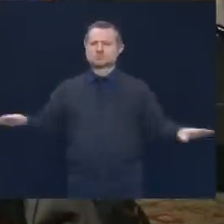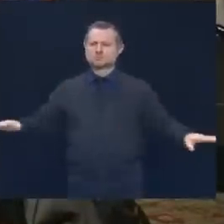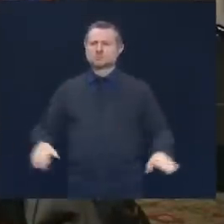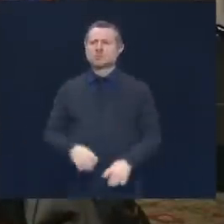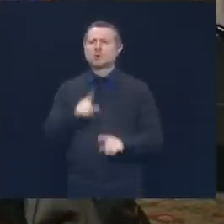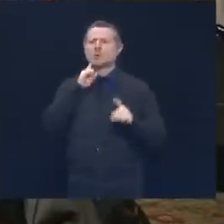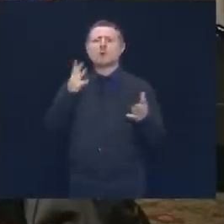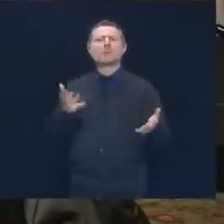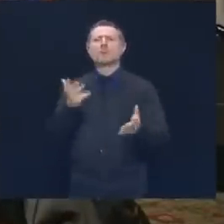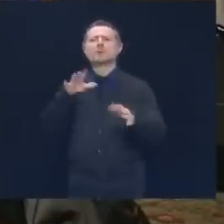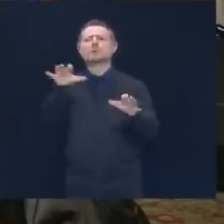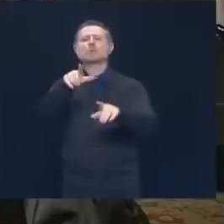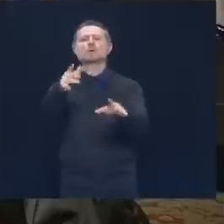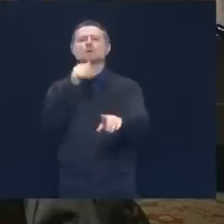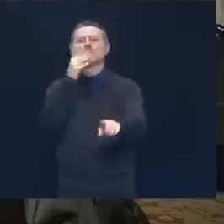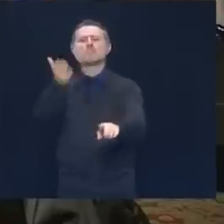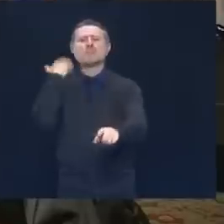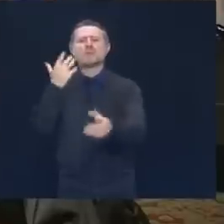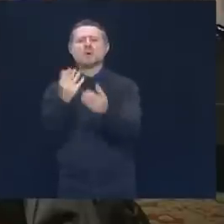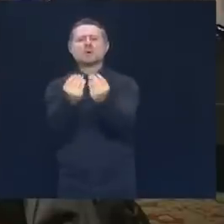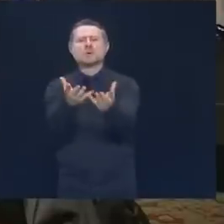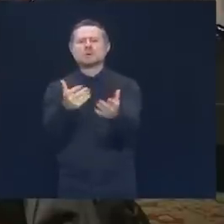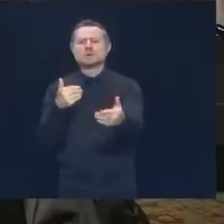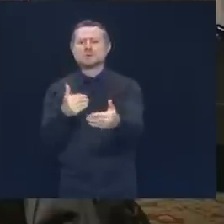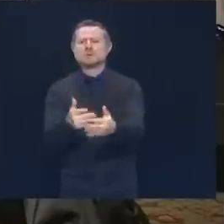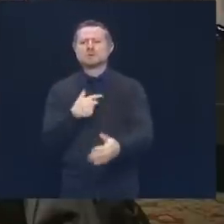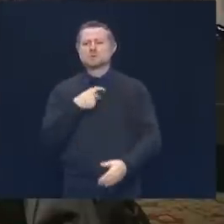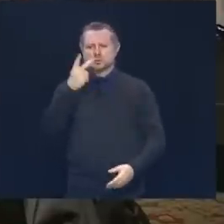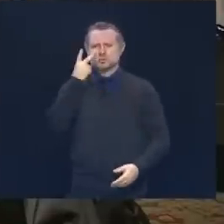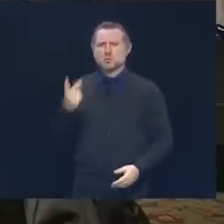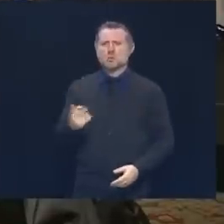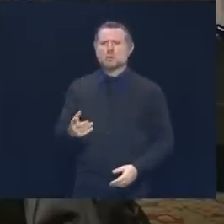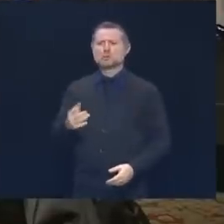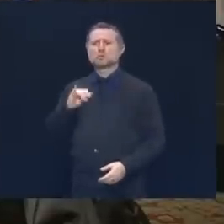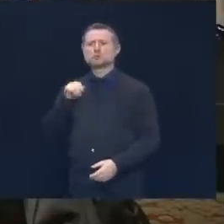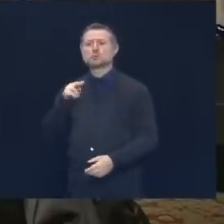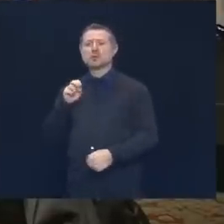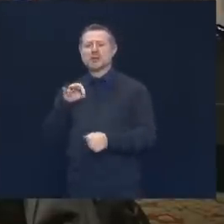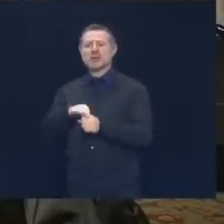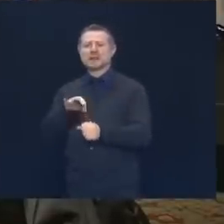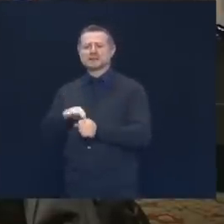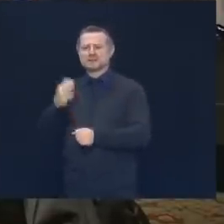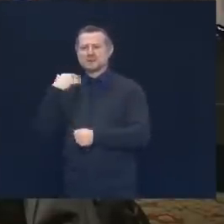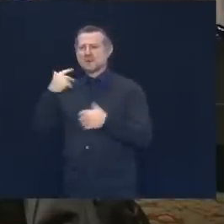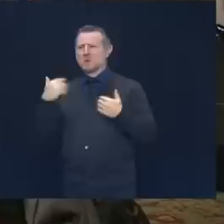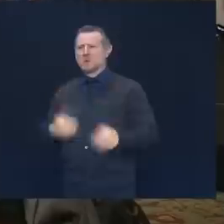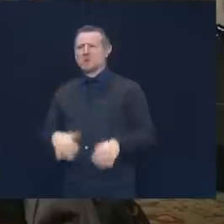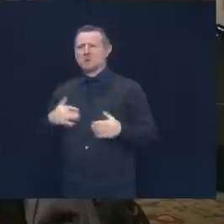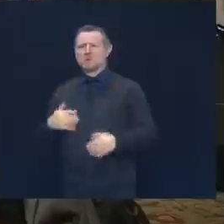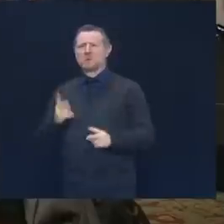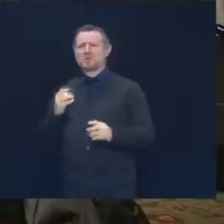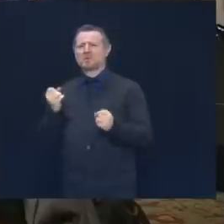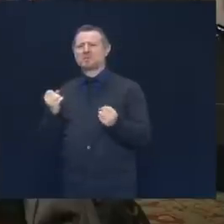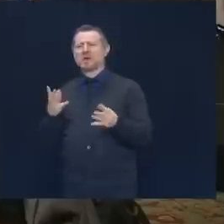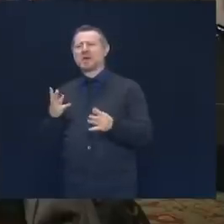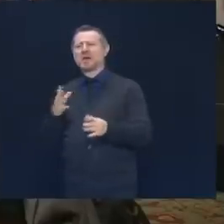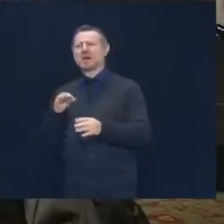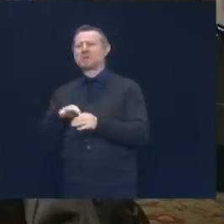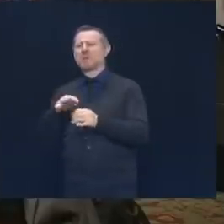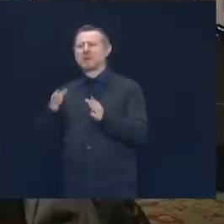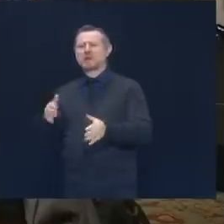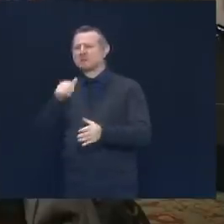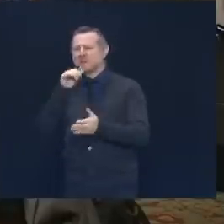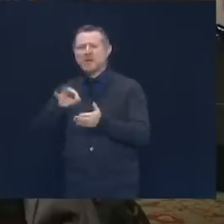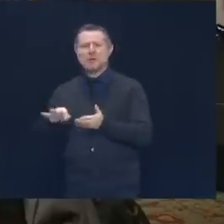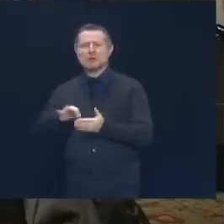been done prior to that, though? Because we saw, during the June primaries, for example, we saw a massive amount of ballots that weren't even counted. So